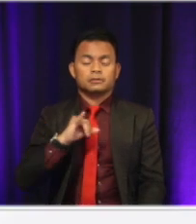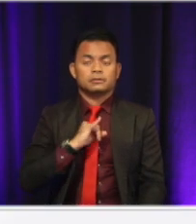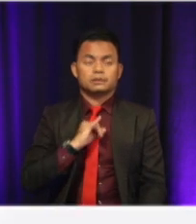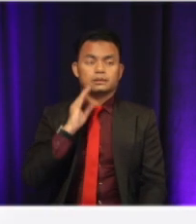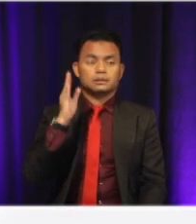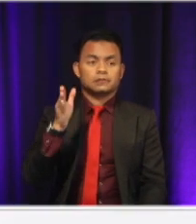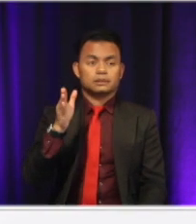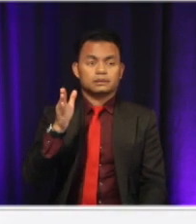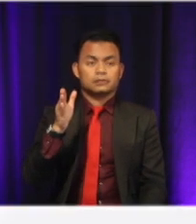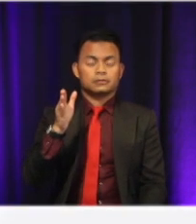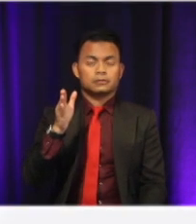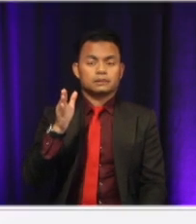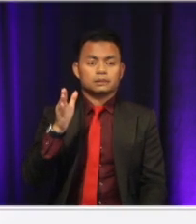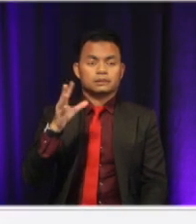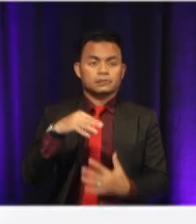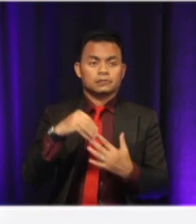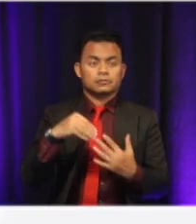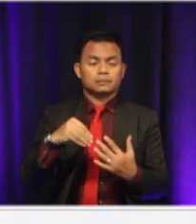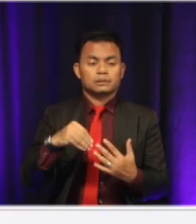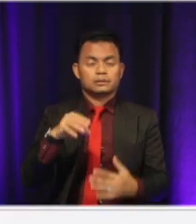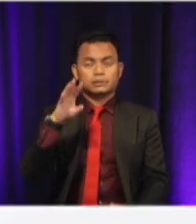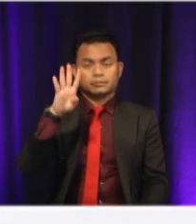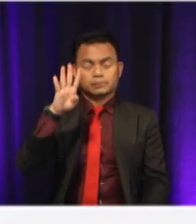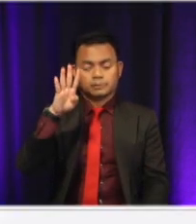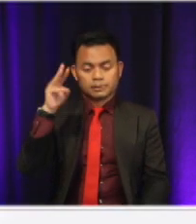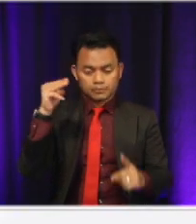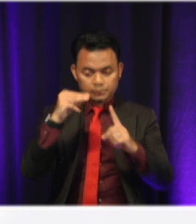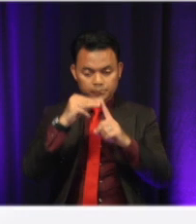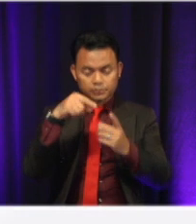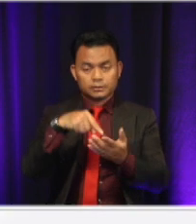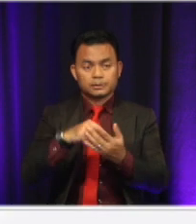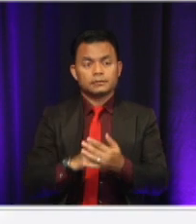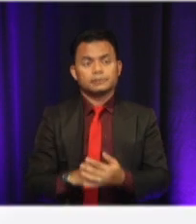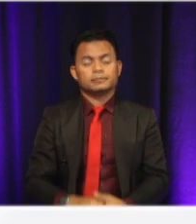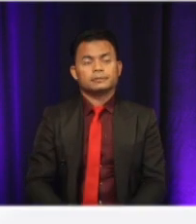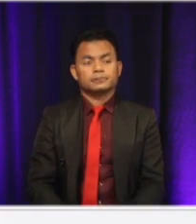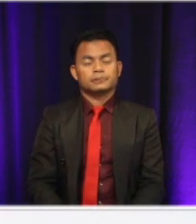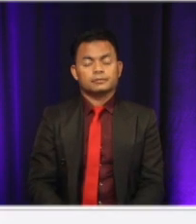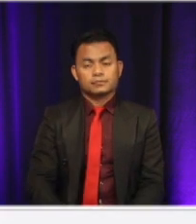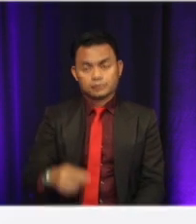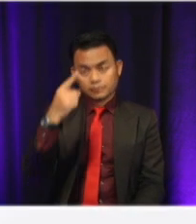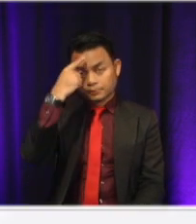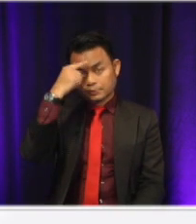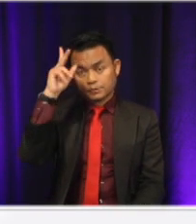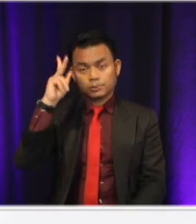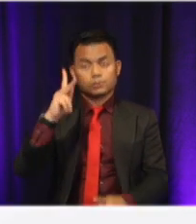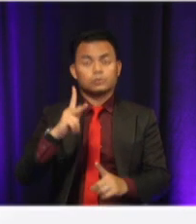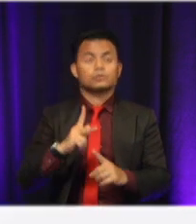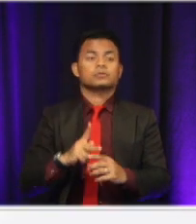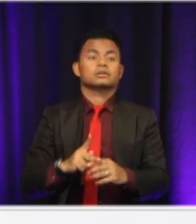deciding on these 4 points, all right, I would identify the pieces